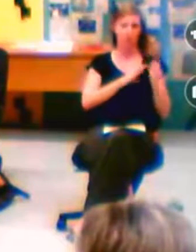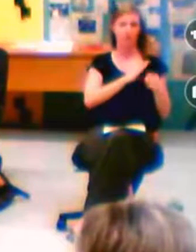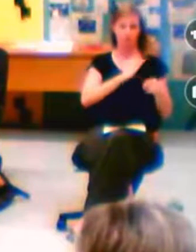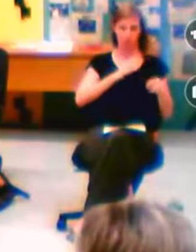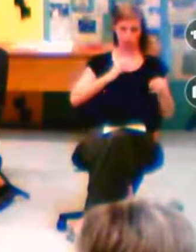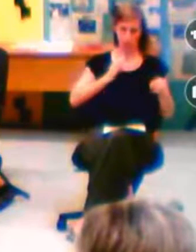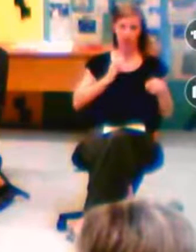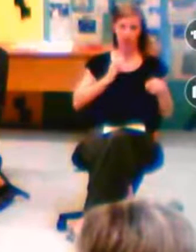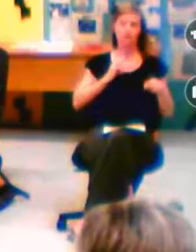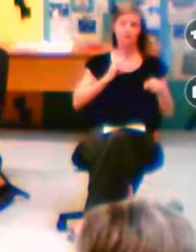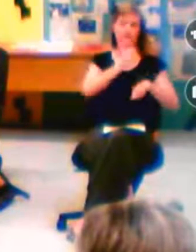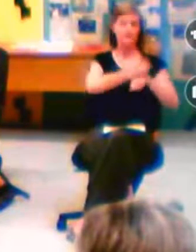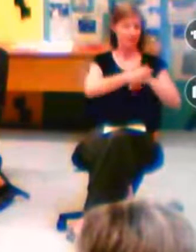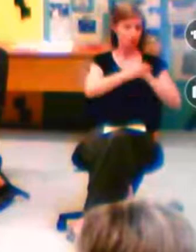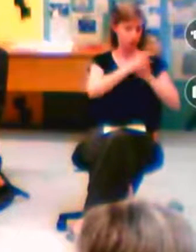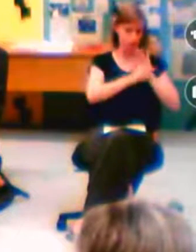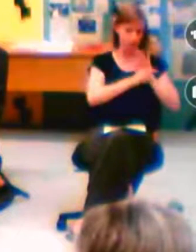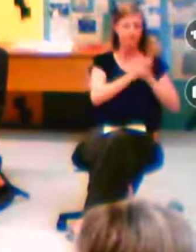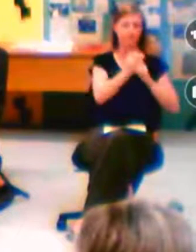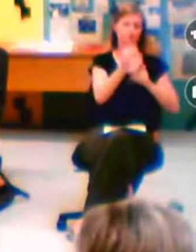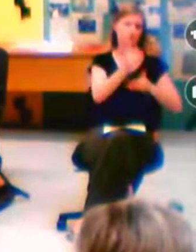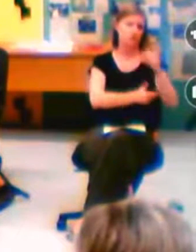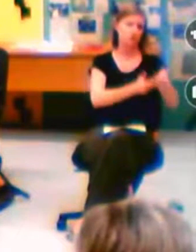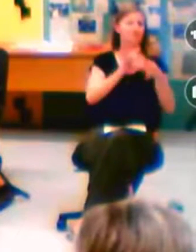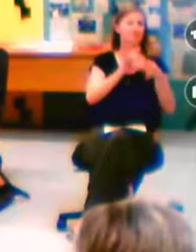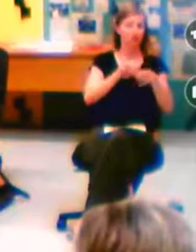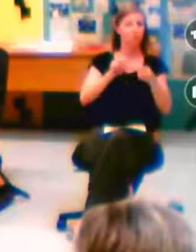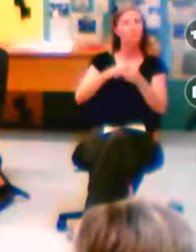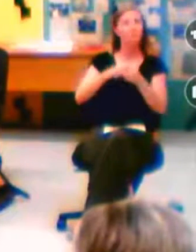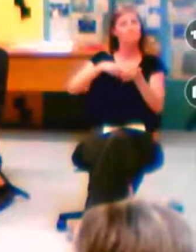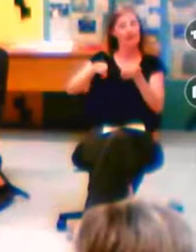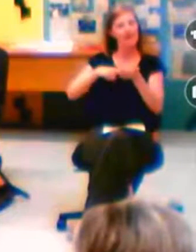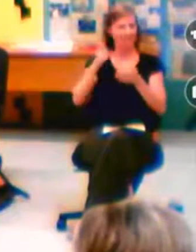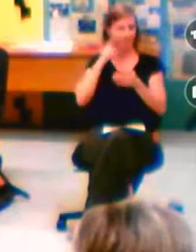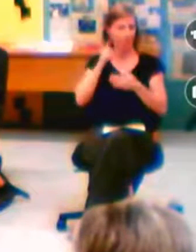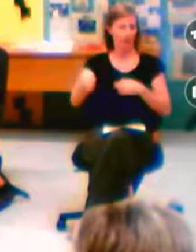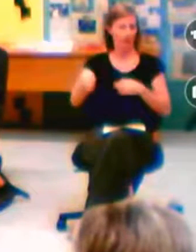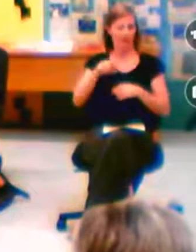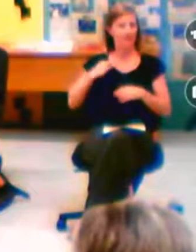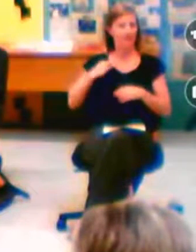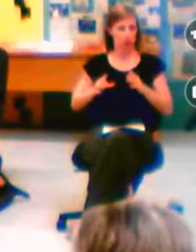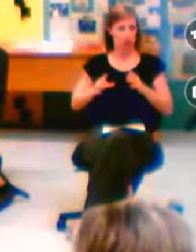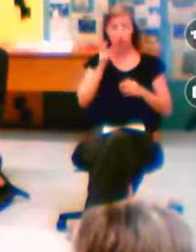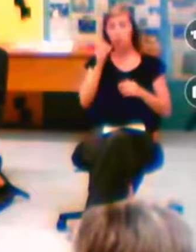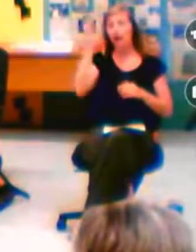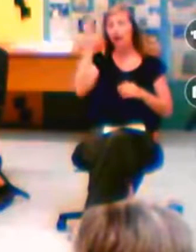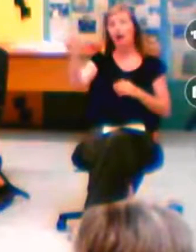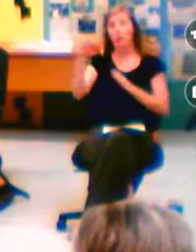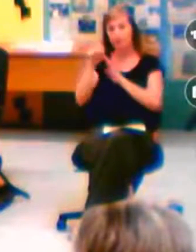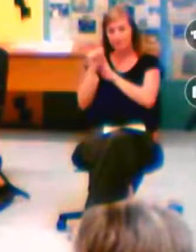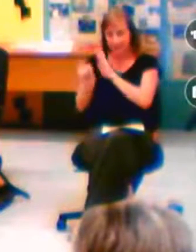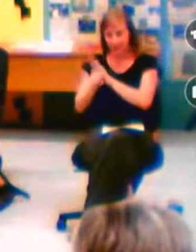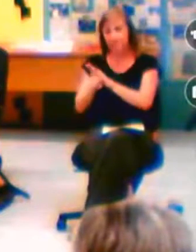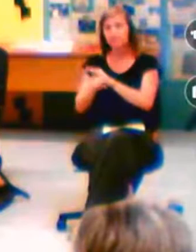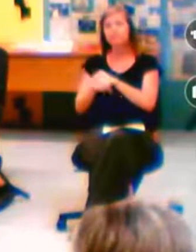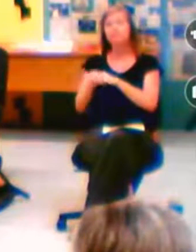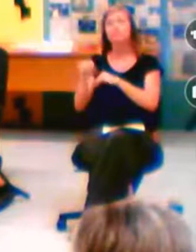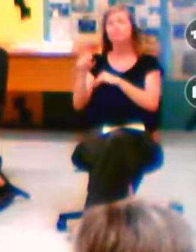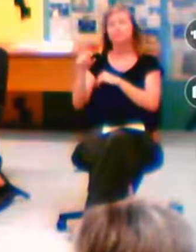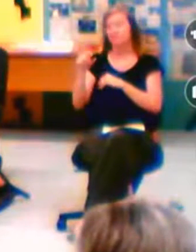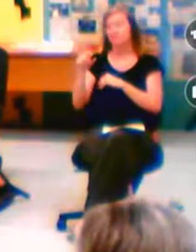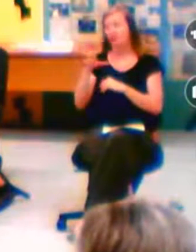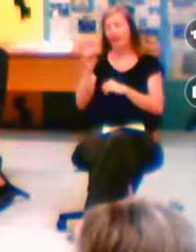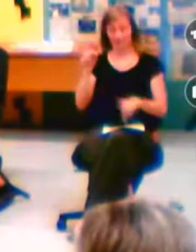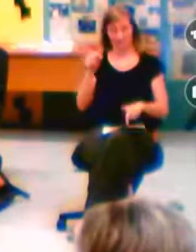folks? So with respect to services performed out of state, so Amendment 69 does require the board, as Linda mentioned,